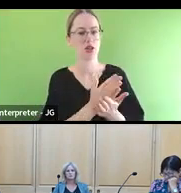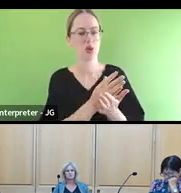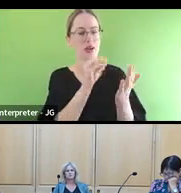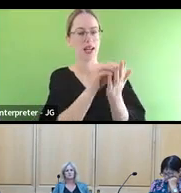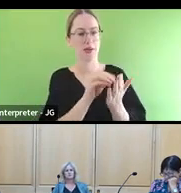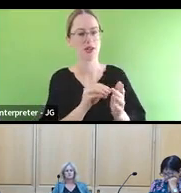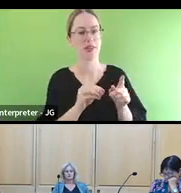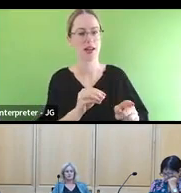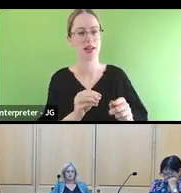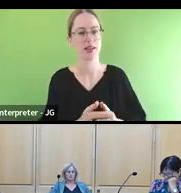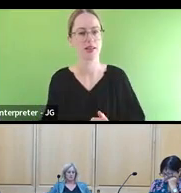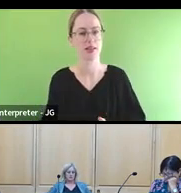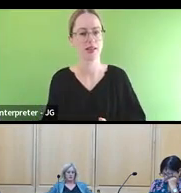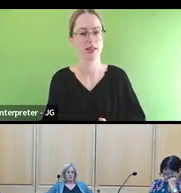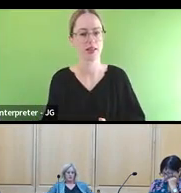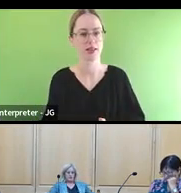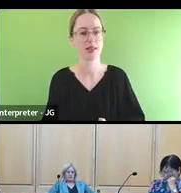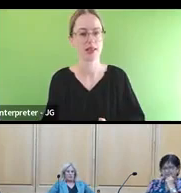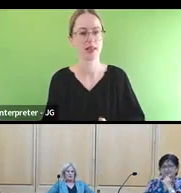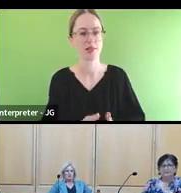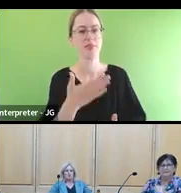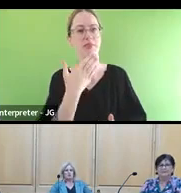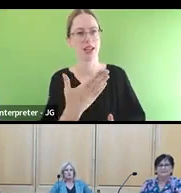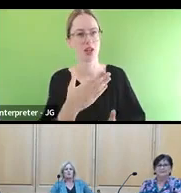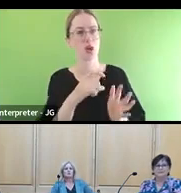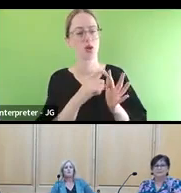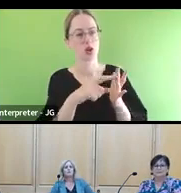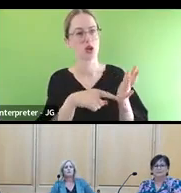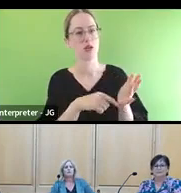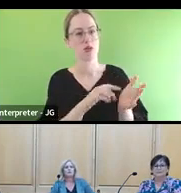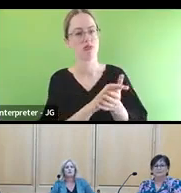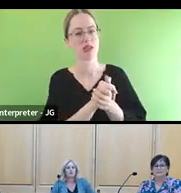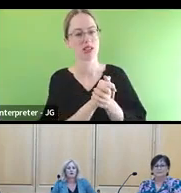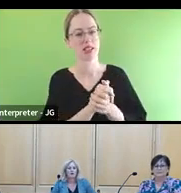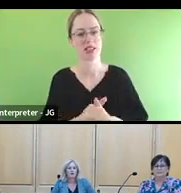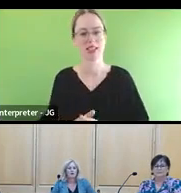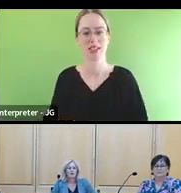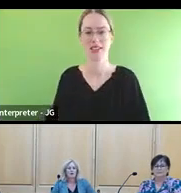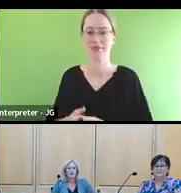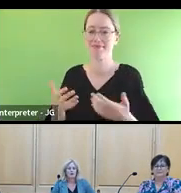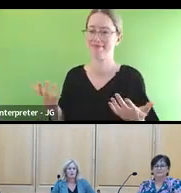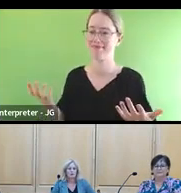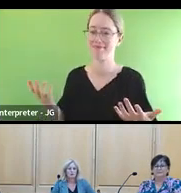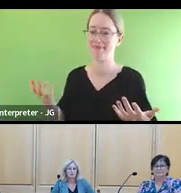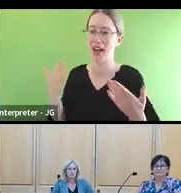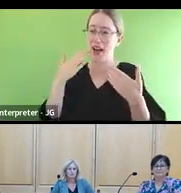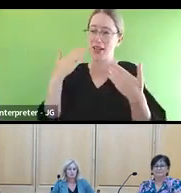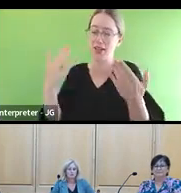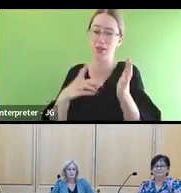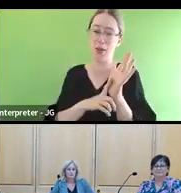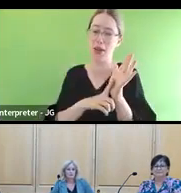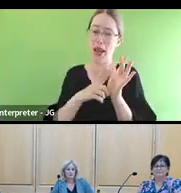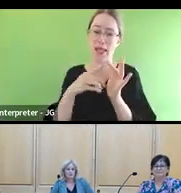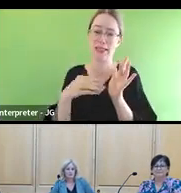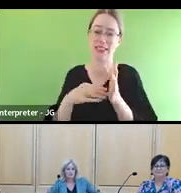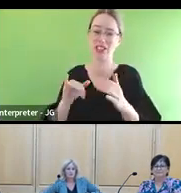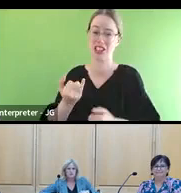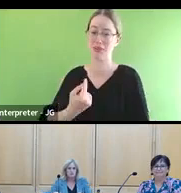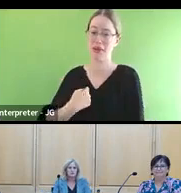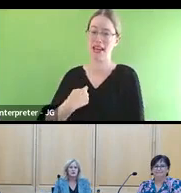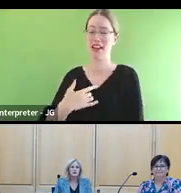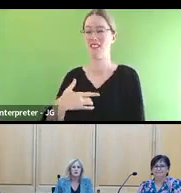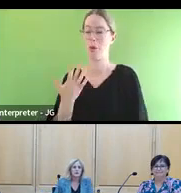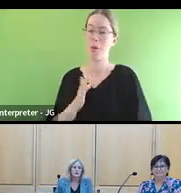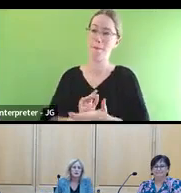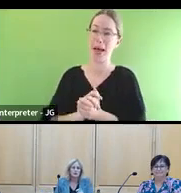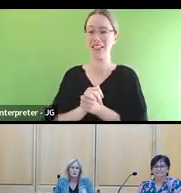that. But thank you, Dot. Appreciate it. I don't know, Liz. I just, it's me. I just feel